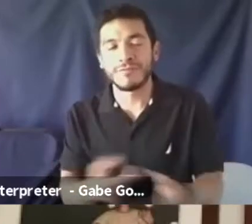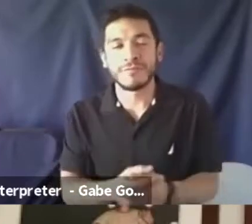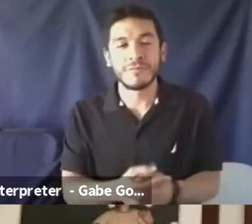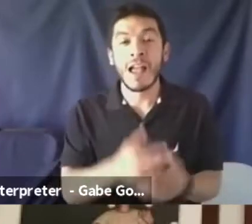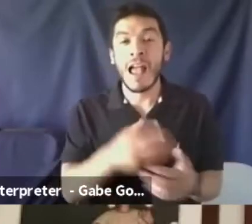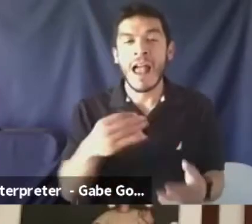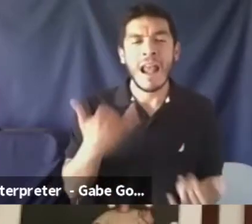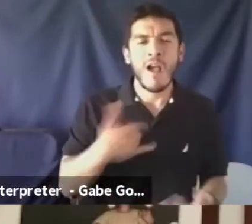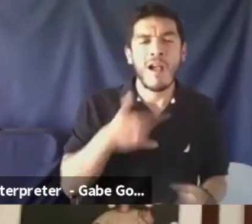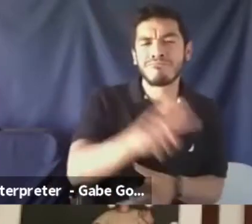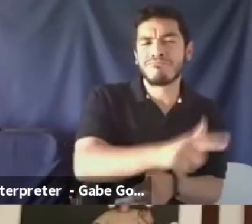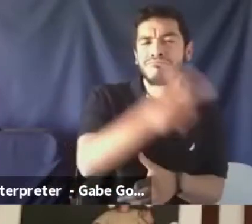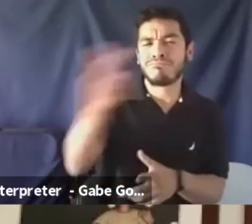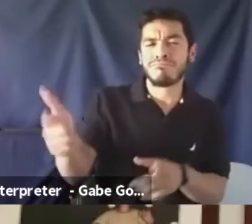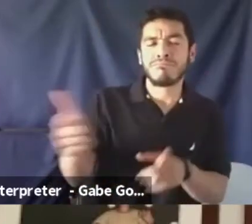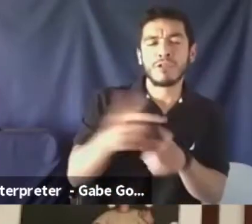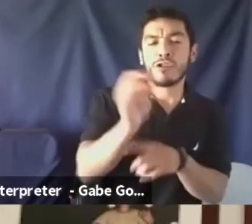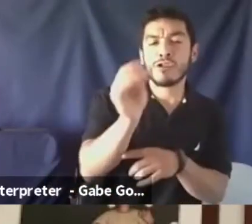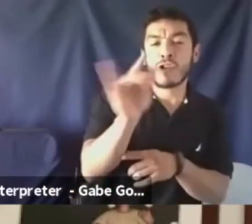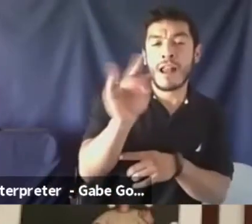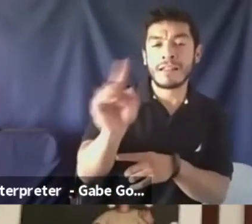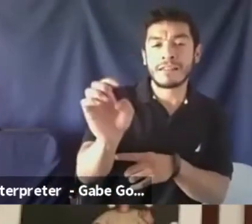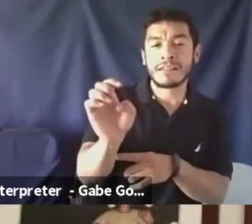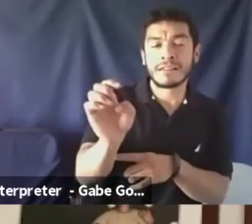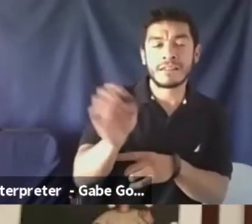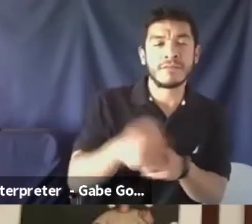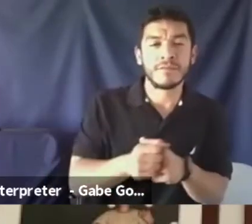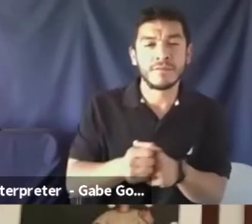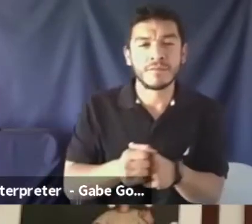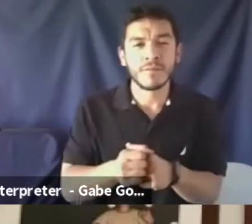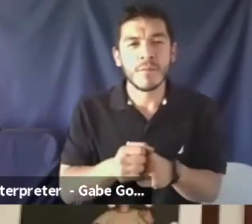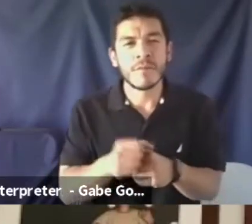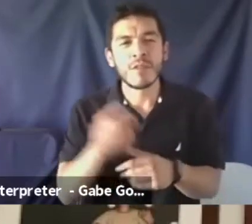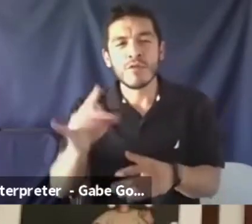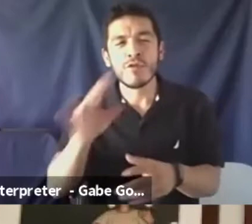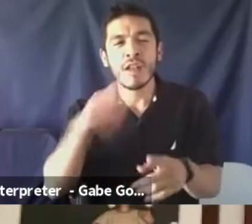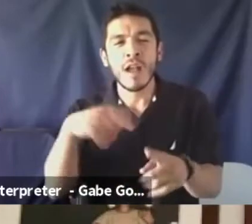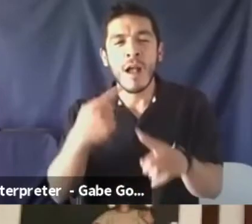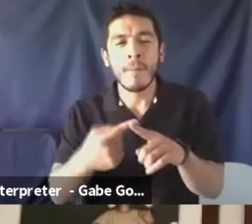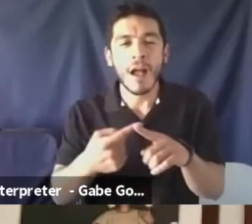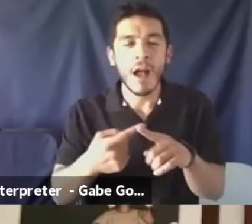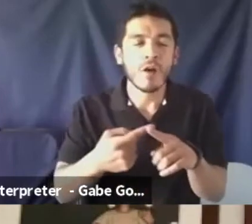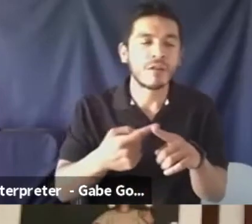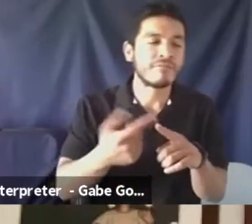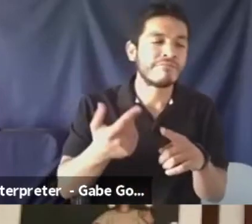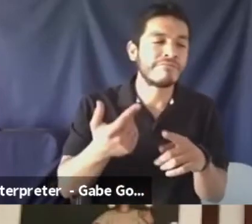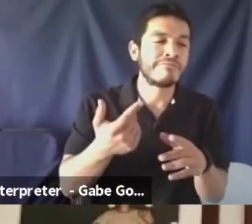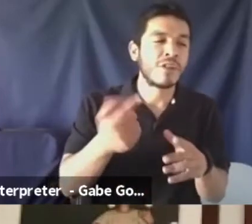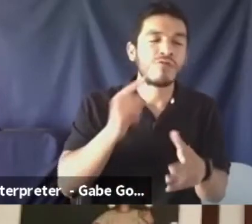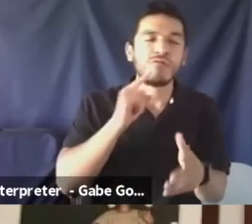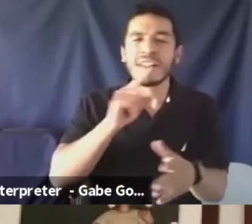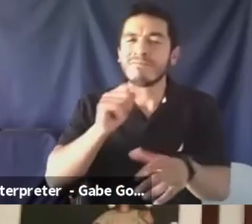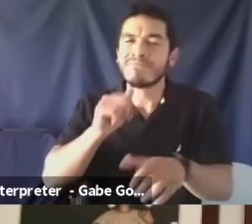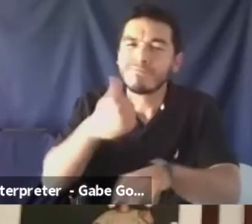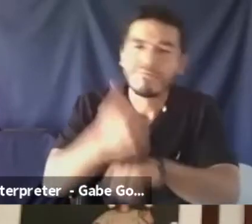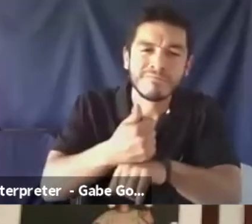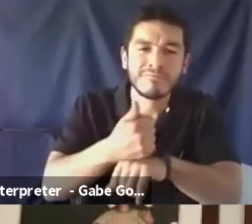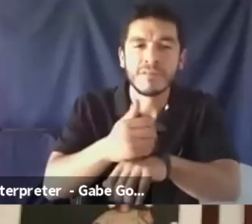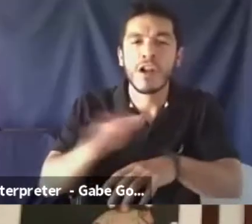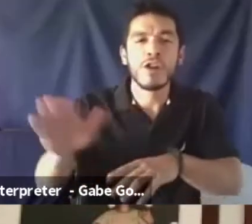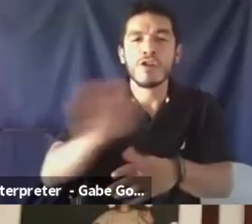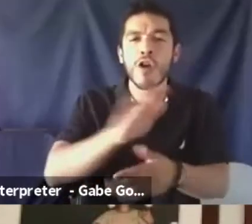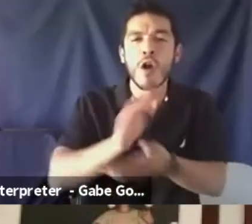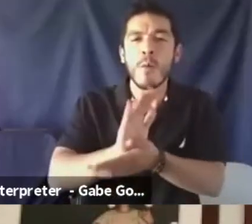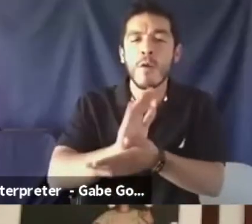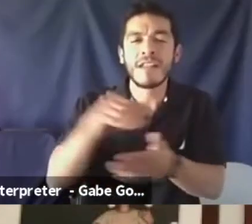to Charlese. So when you think about kind of grounding grounding this movie